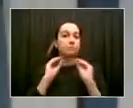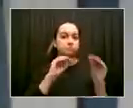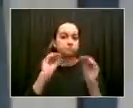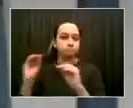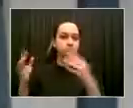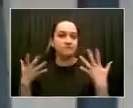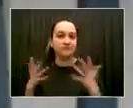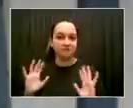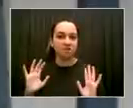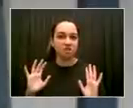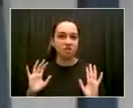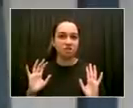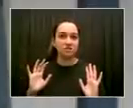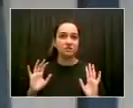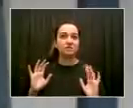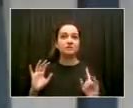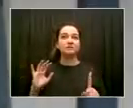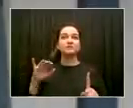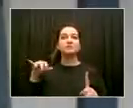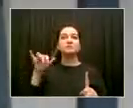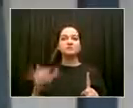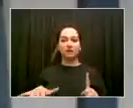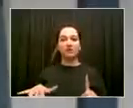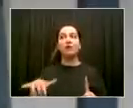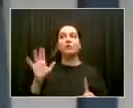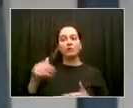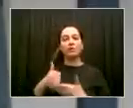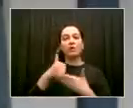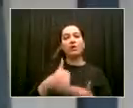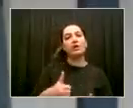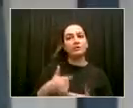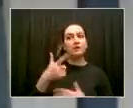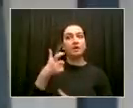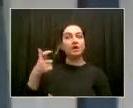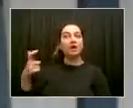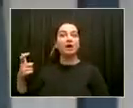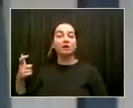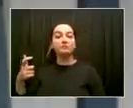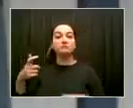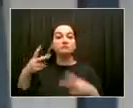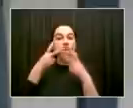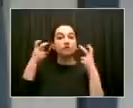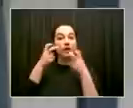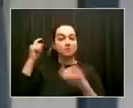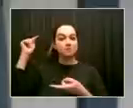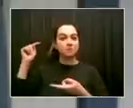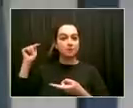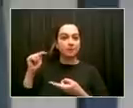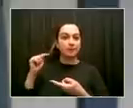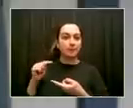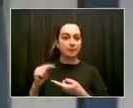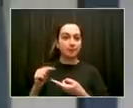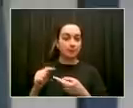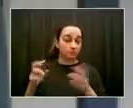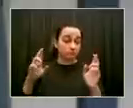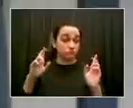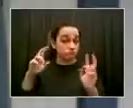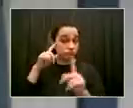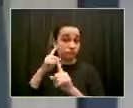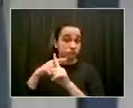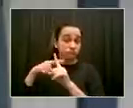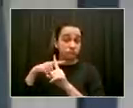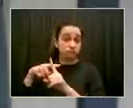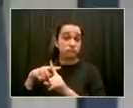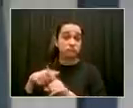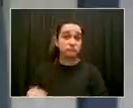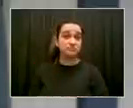a scattershot approach to technology or just throwing technology at an issue. What we did is we looked at best proven technology